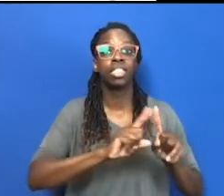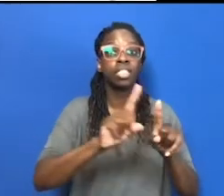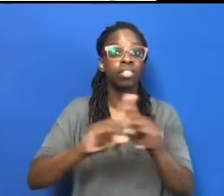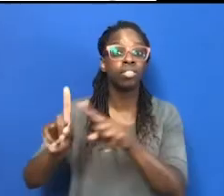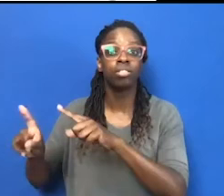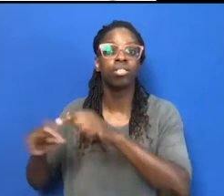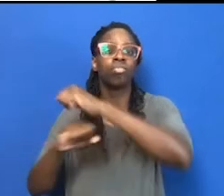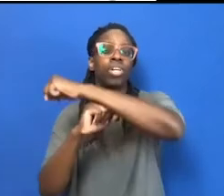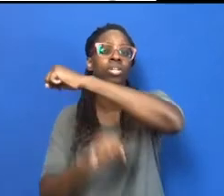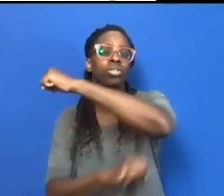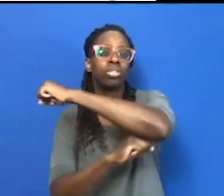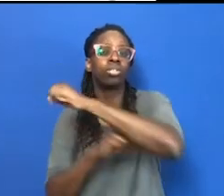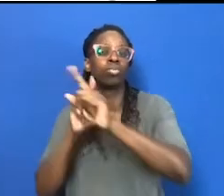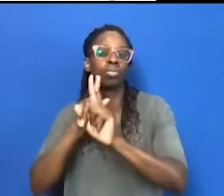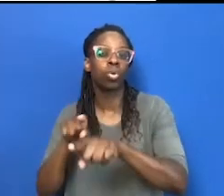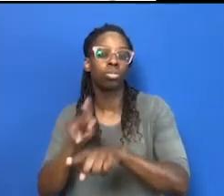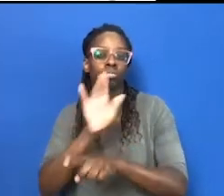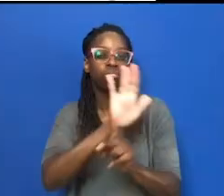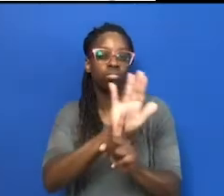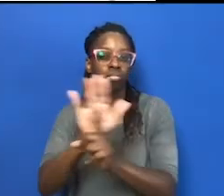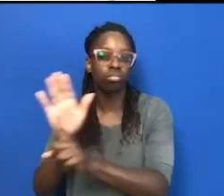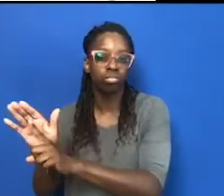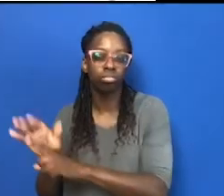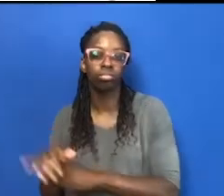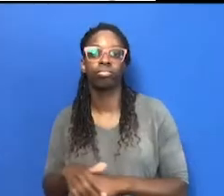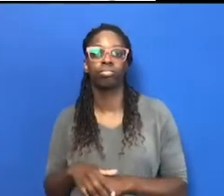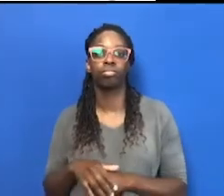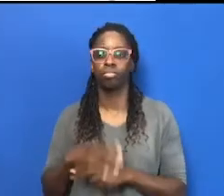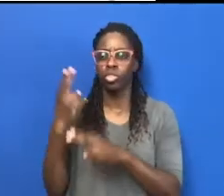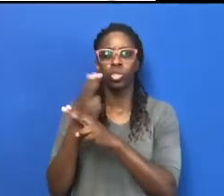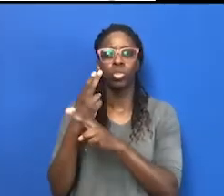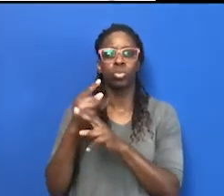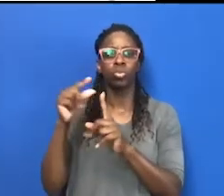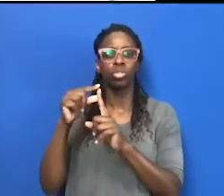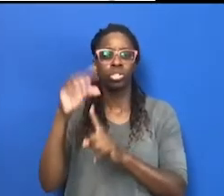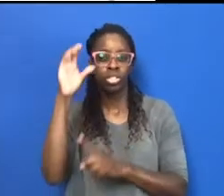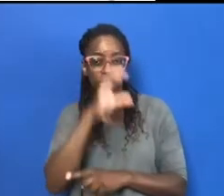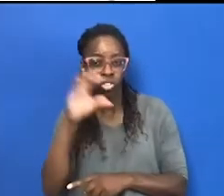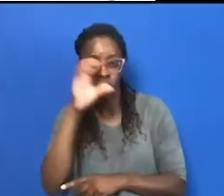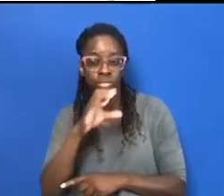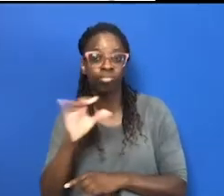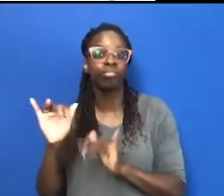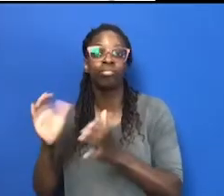terms. We limited the search to children aged birth to age 5.